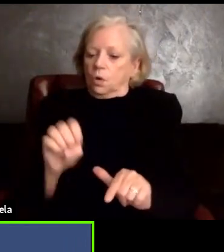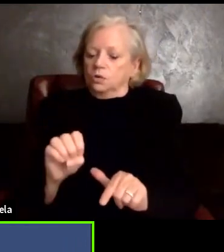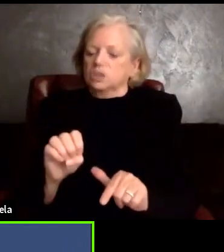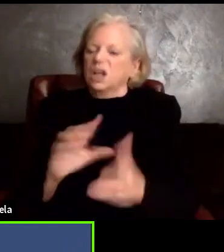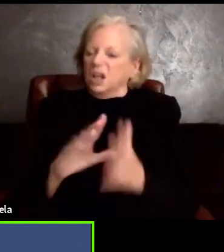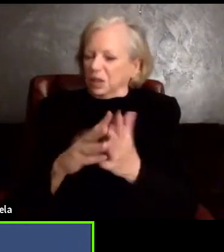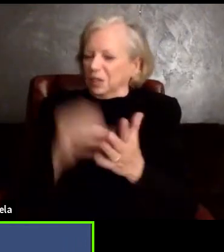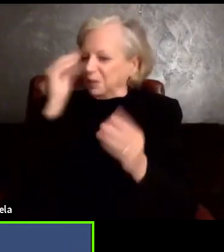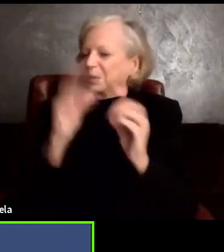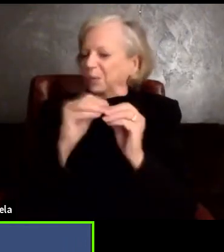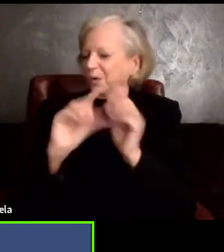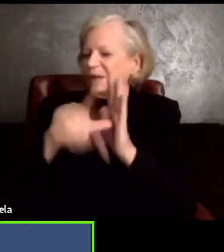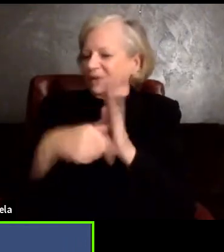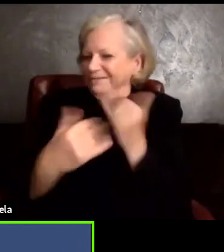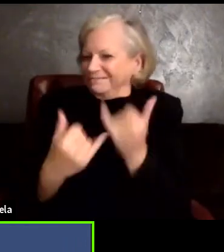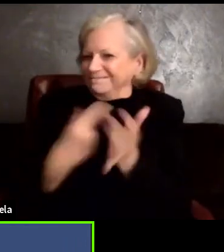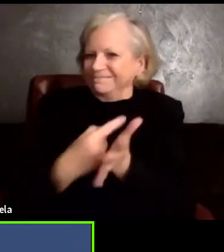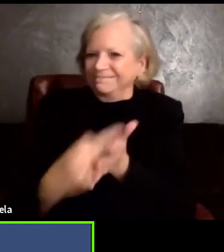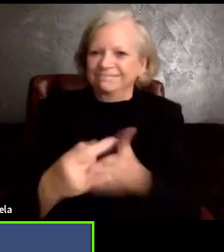week.